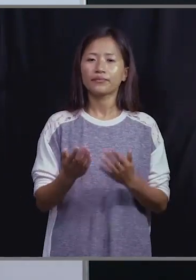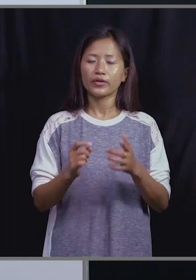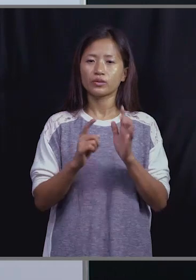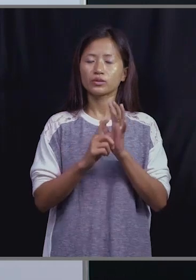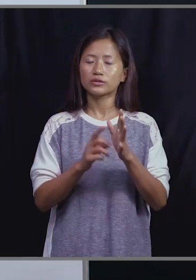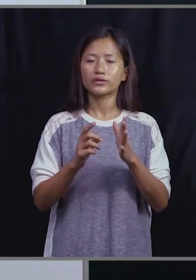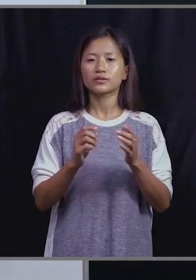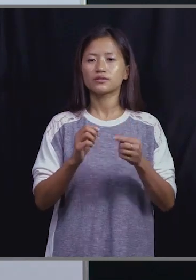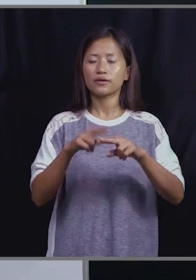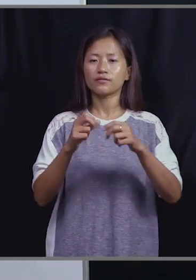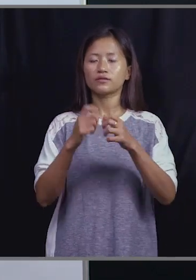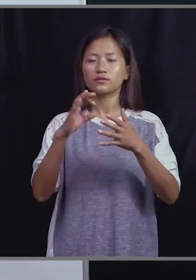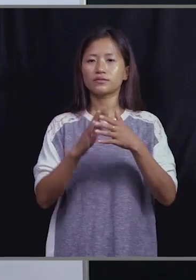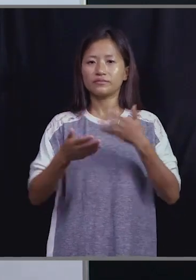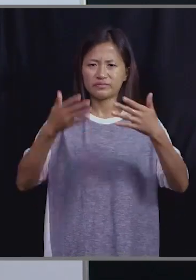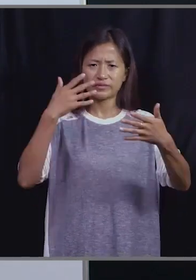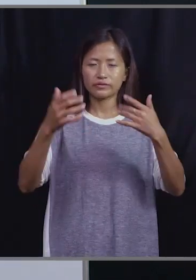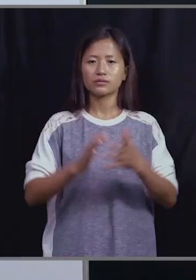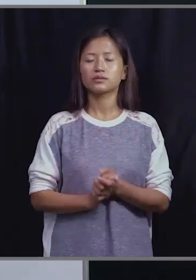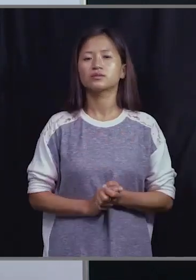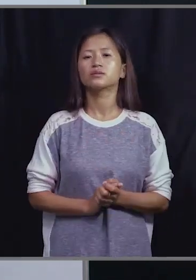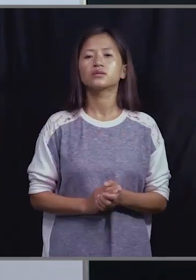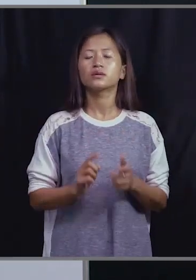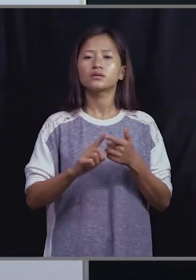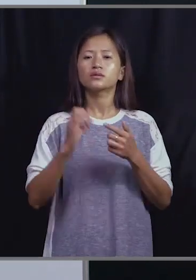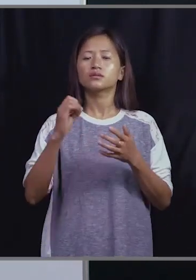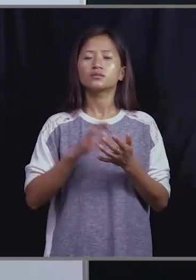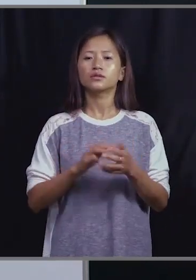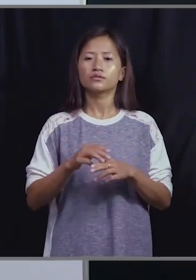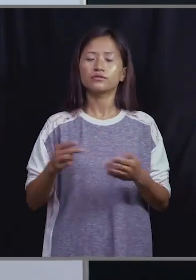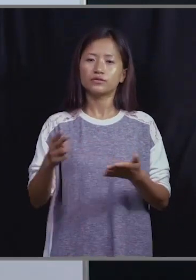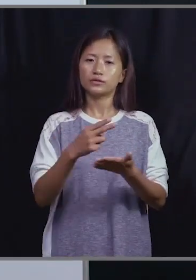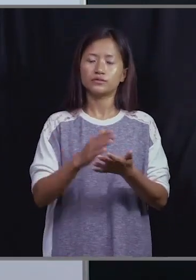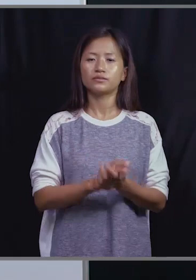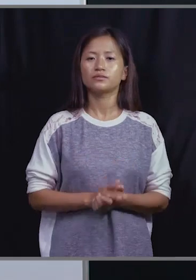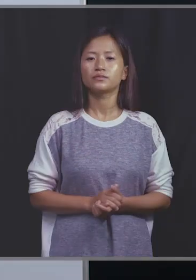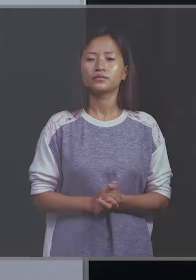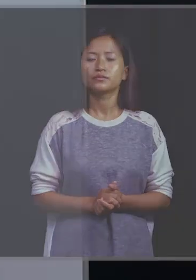by the Soviet Union in the political and in the economic field. All right.